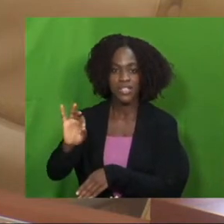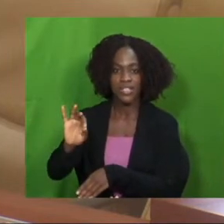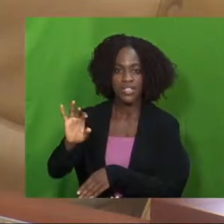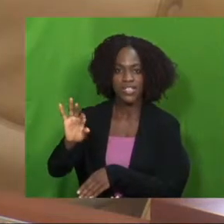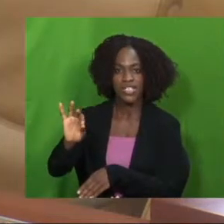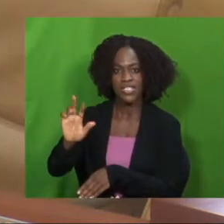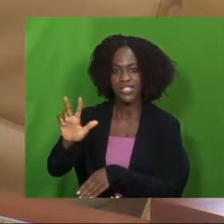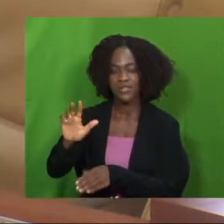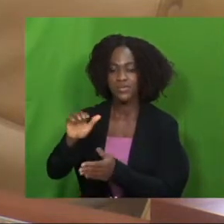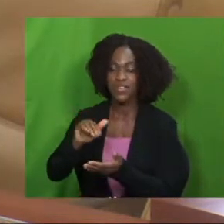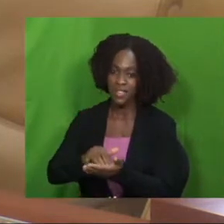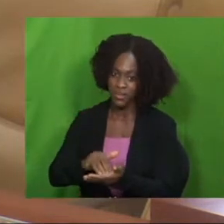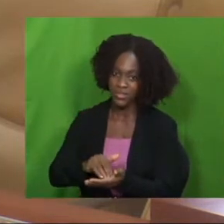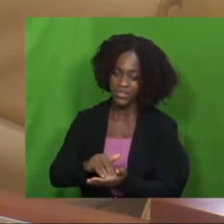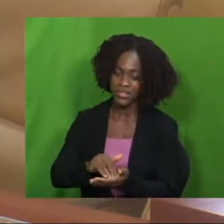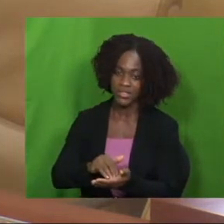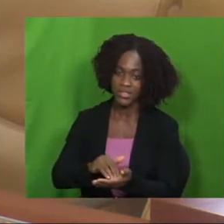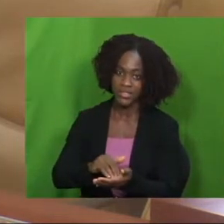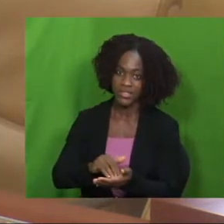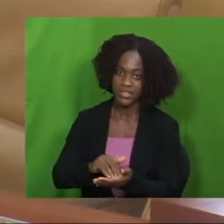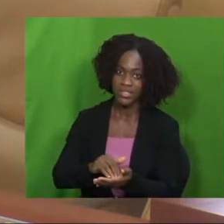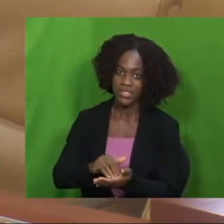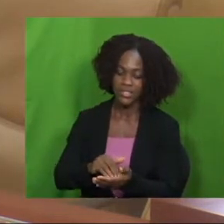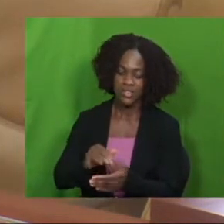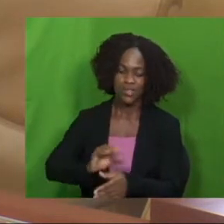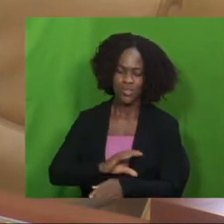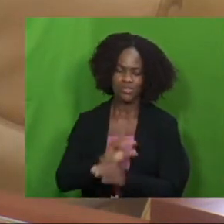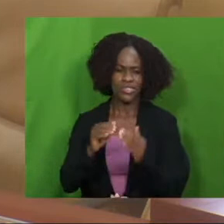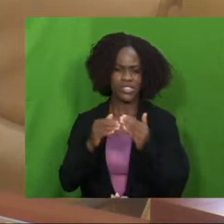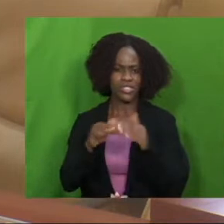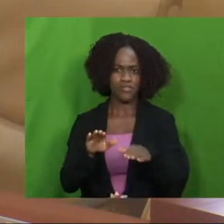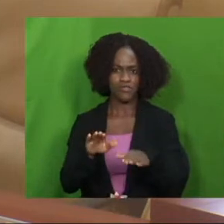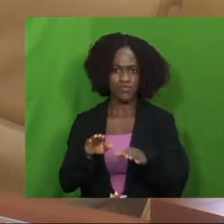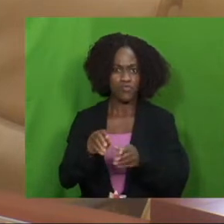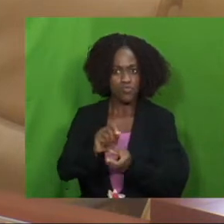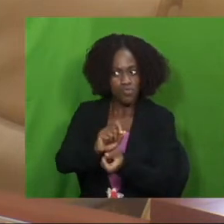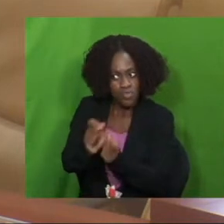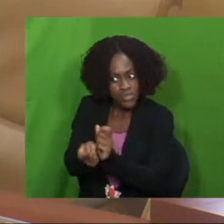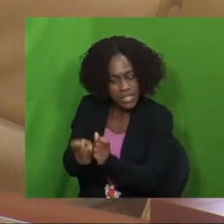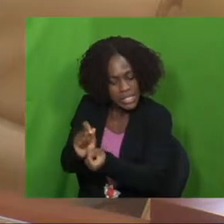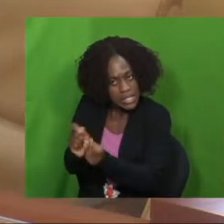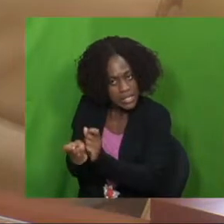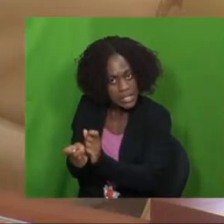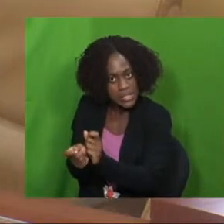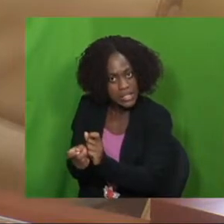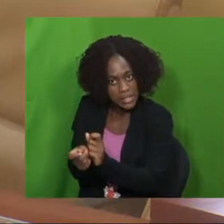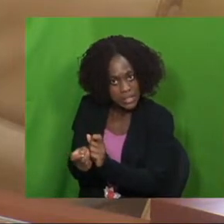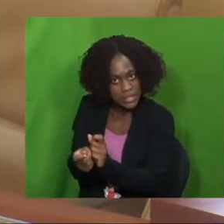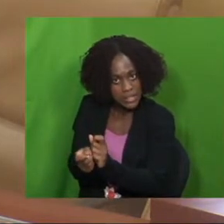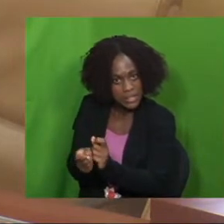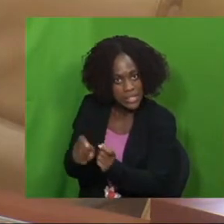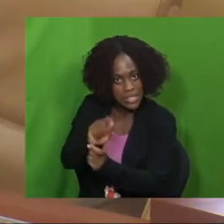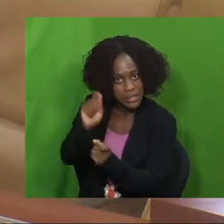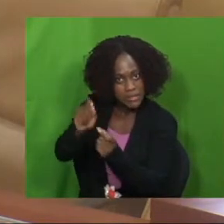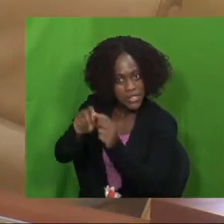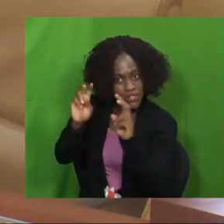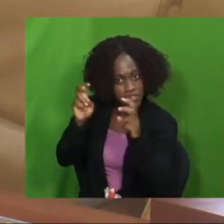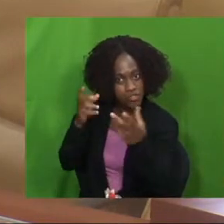$99,993,000. And at the committee level, there was a correction of this specific issue.